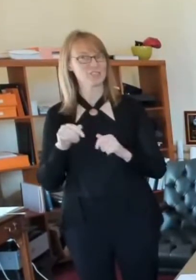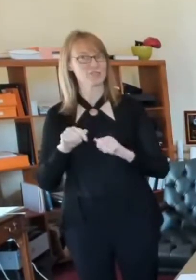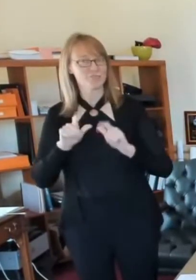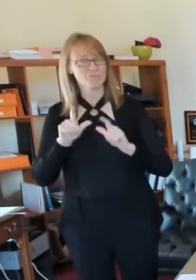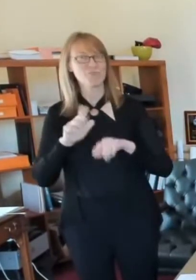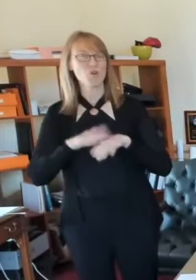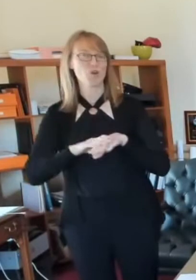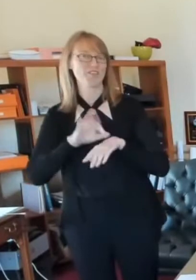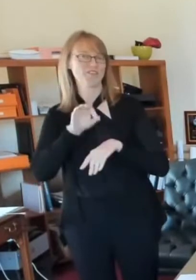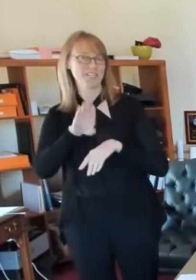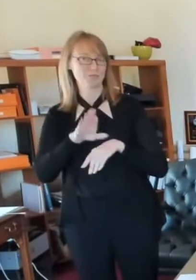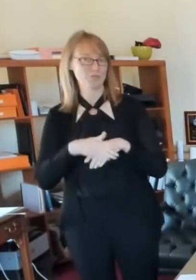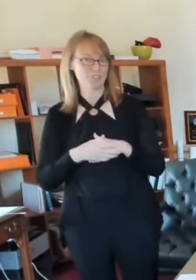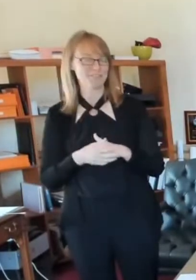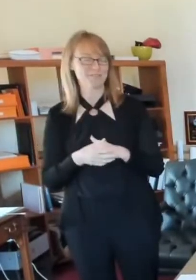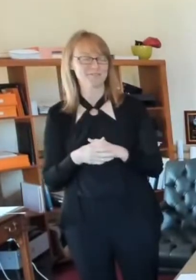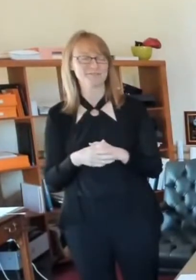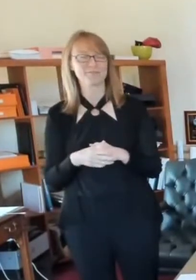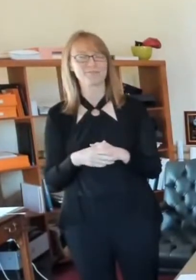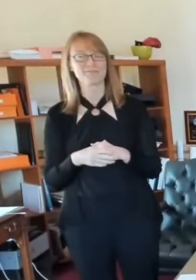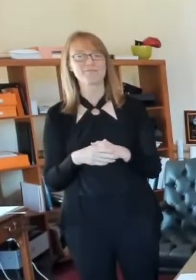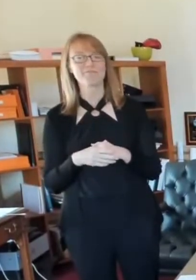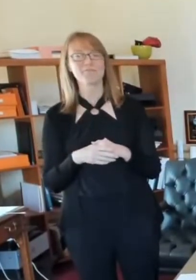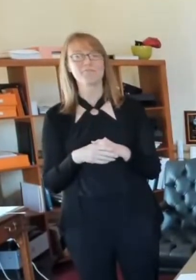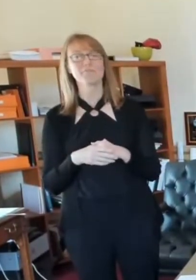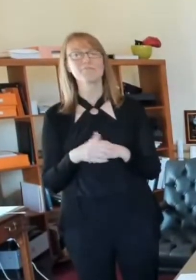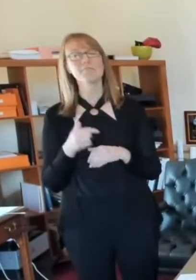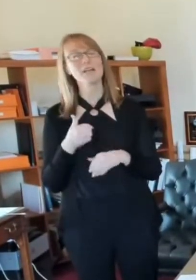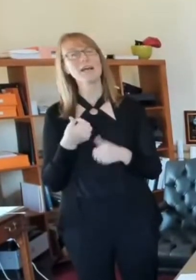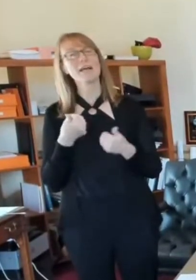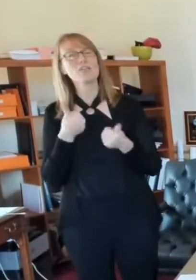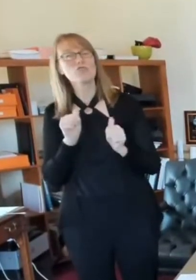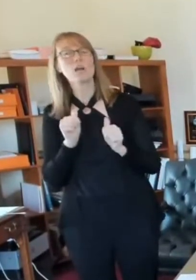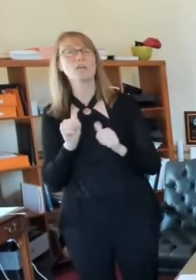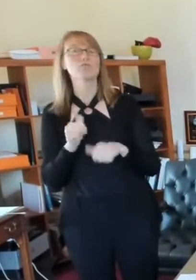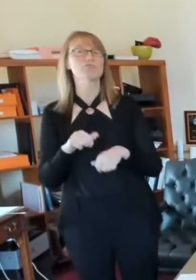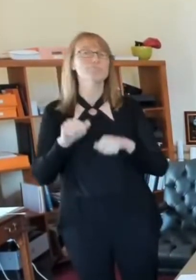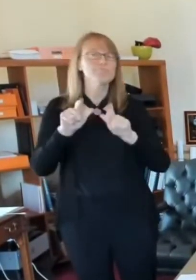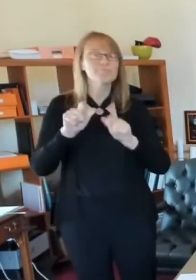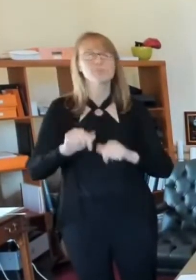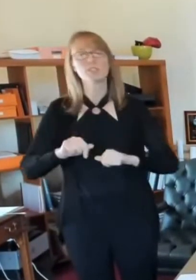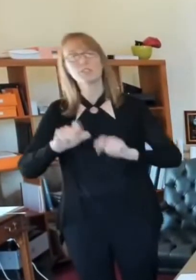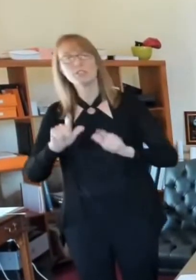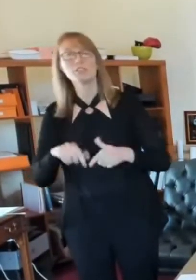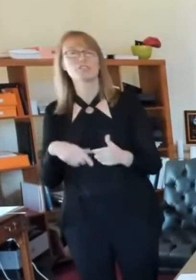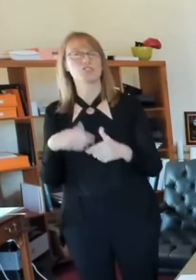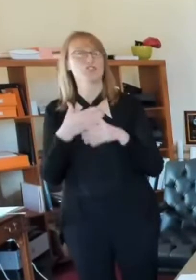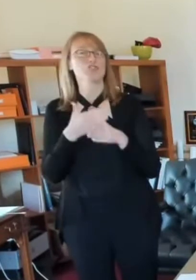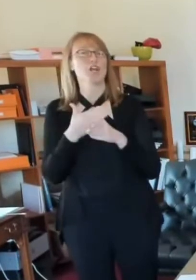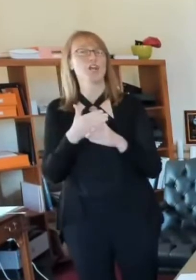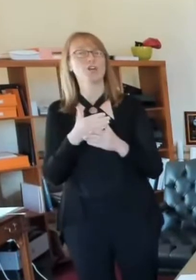of interesting. I try to post things that I think maybe people aren't aware of.